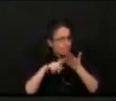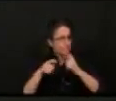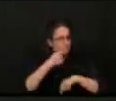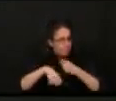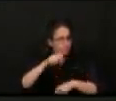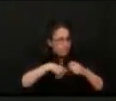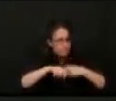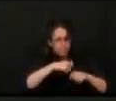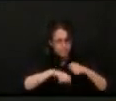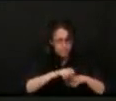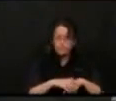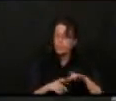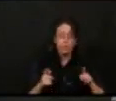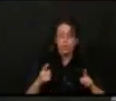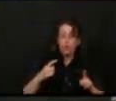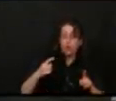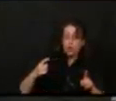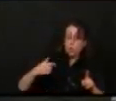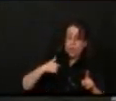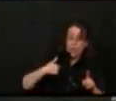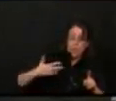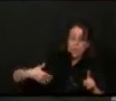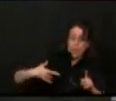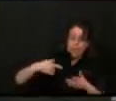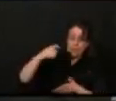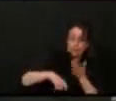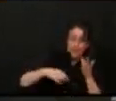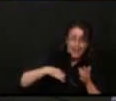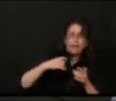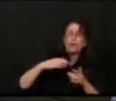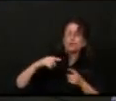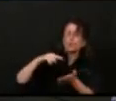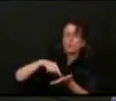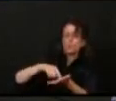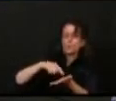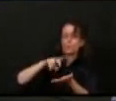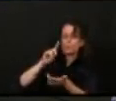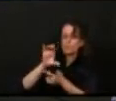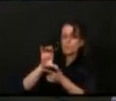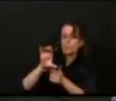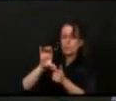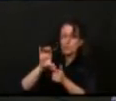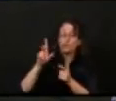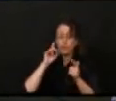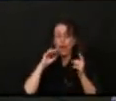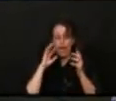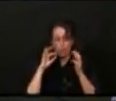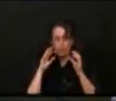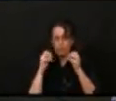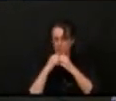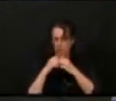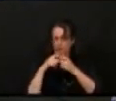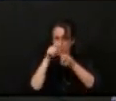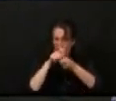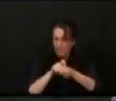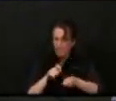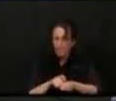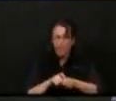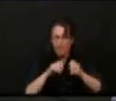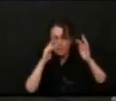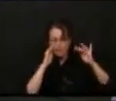We have to actually write the application for the December due date. We'll flesh out those costs, you know, between total